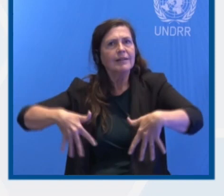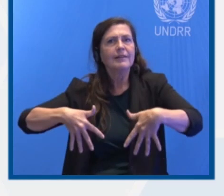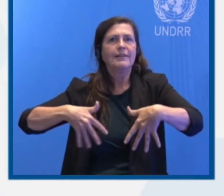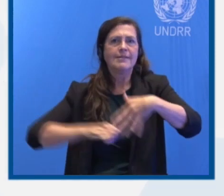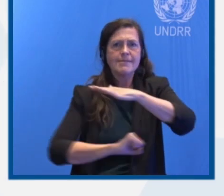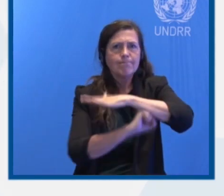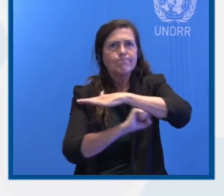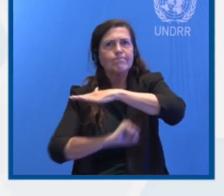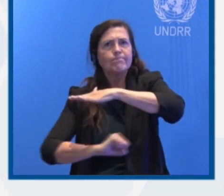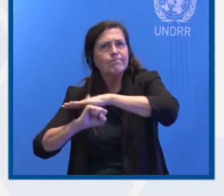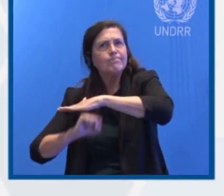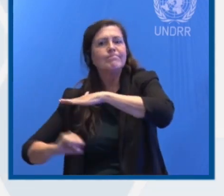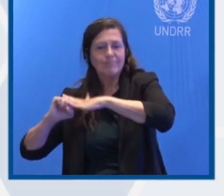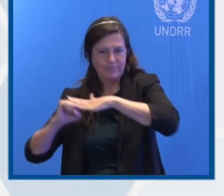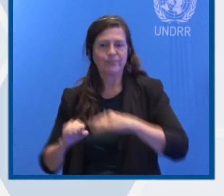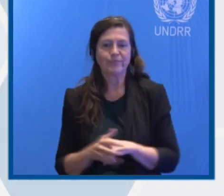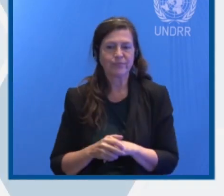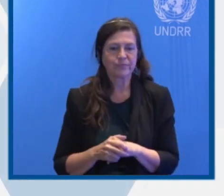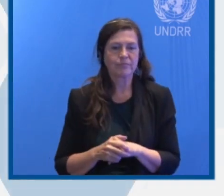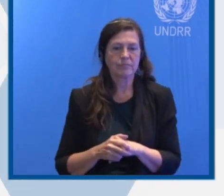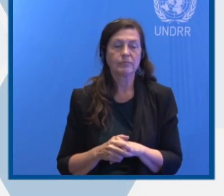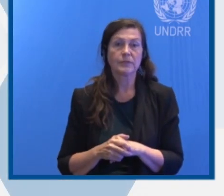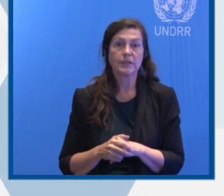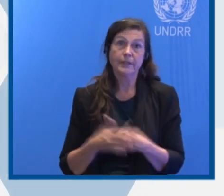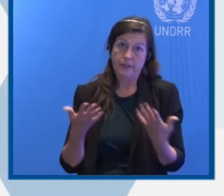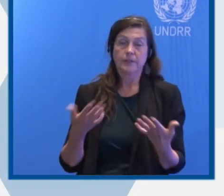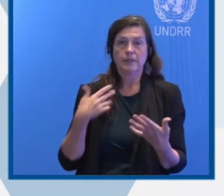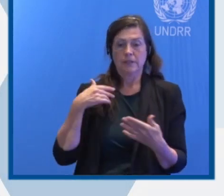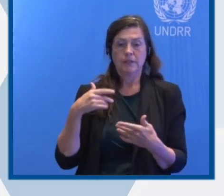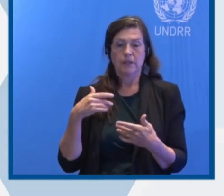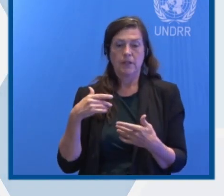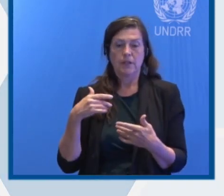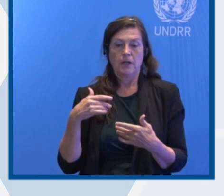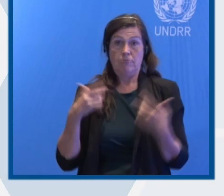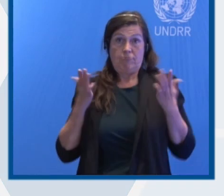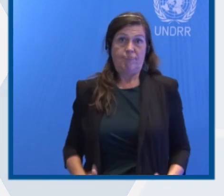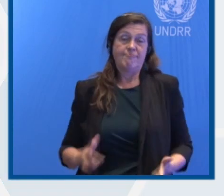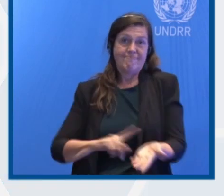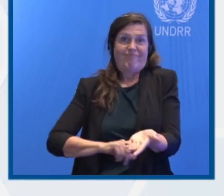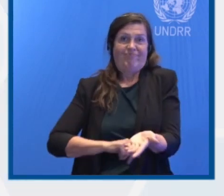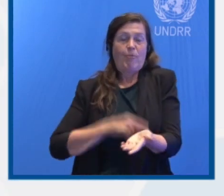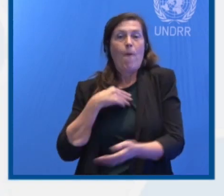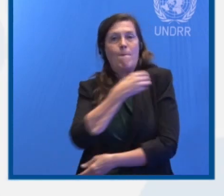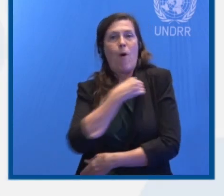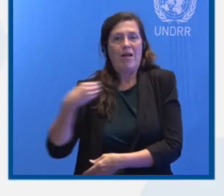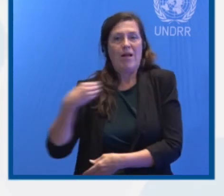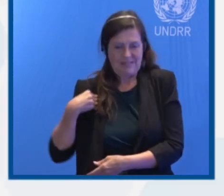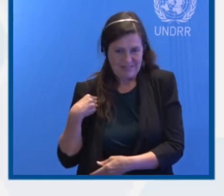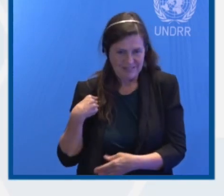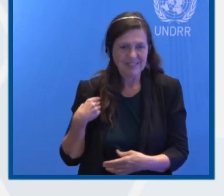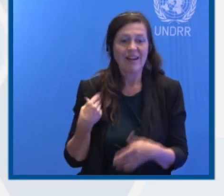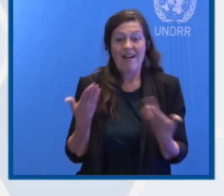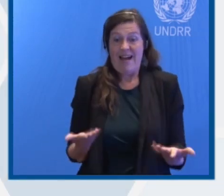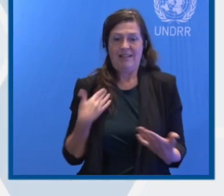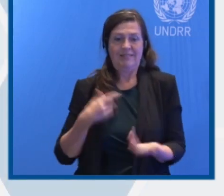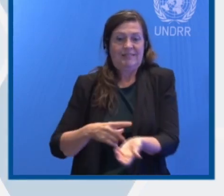As a Polish, because I'm also a national focal point for Sendai framework, and on the other hand, a